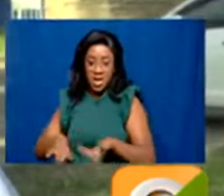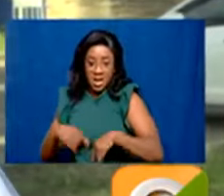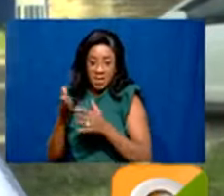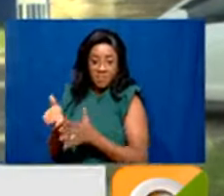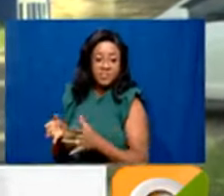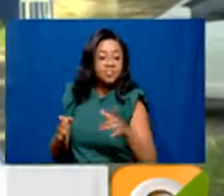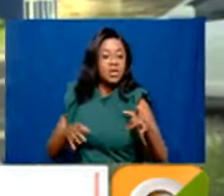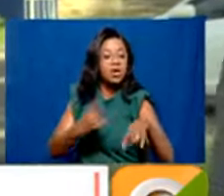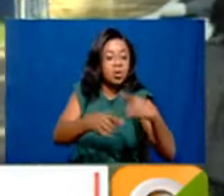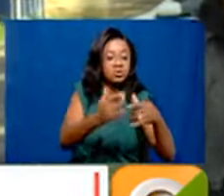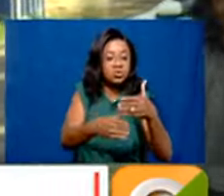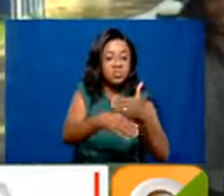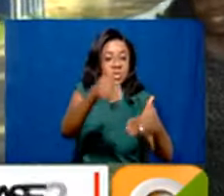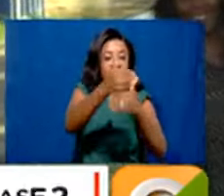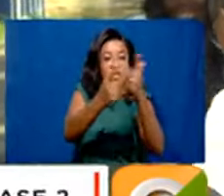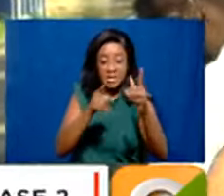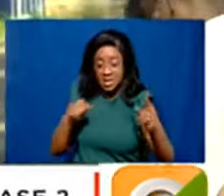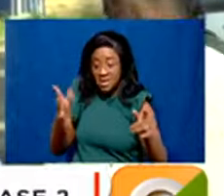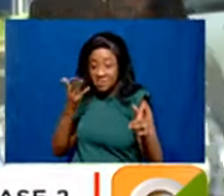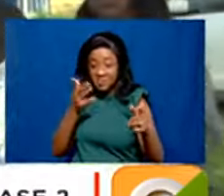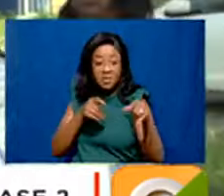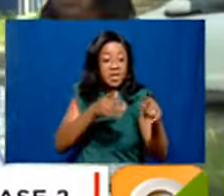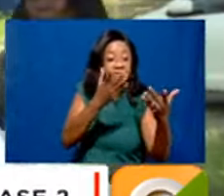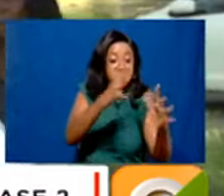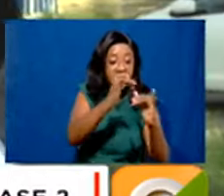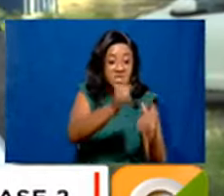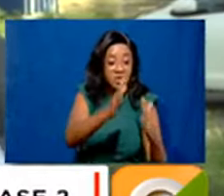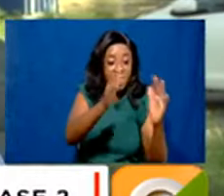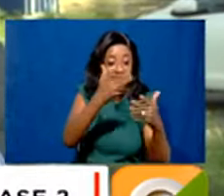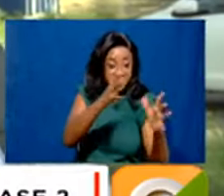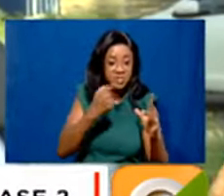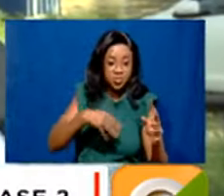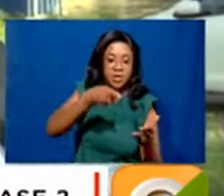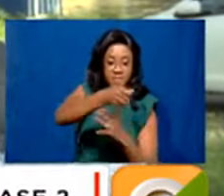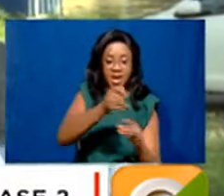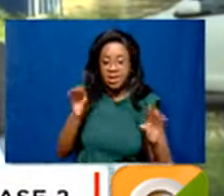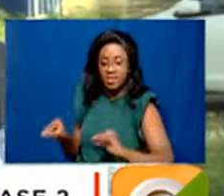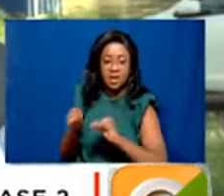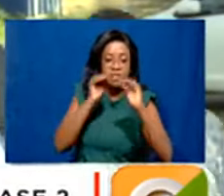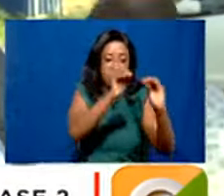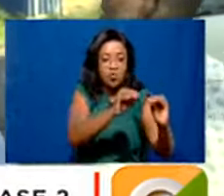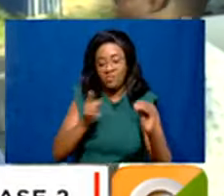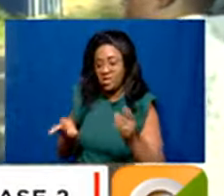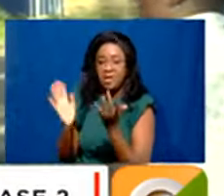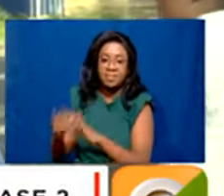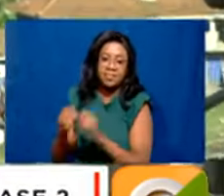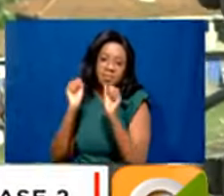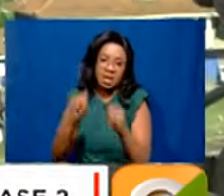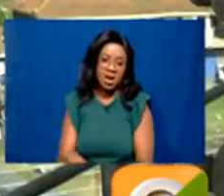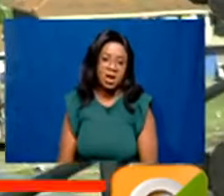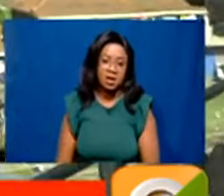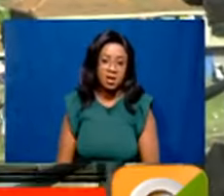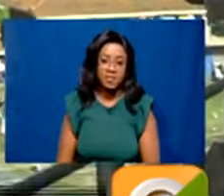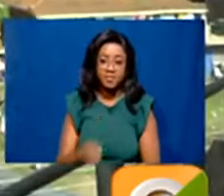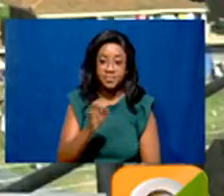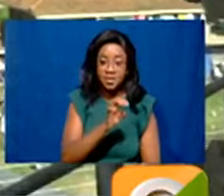hapo, ili hizo nyumba zikiisha, tunaweza pewa hizo, tununue, kwa hile rates yenye watatuambia na tuamia.